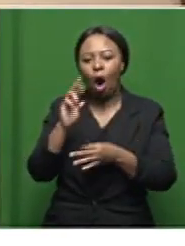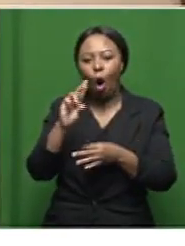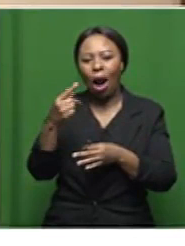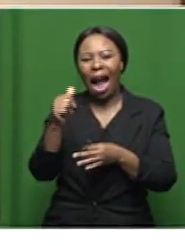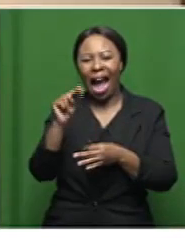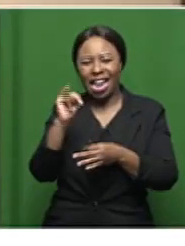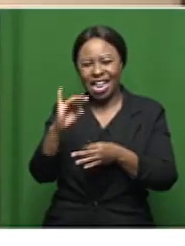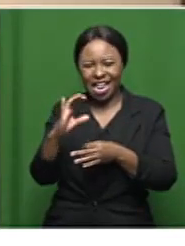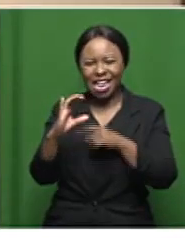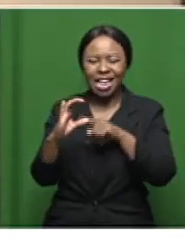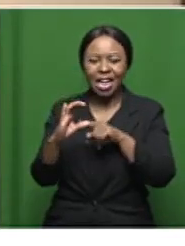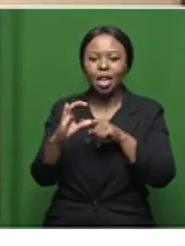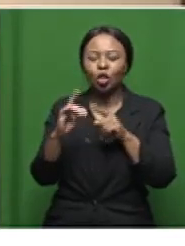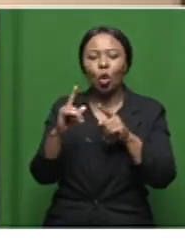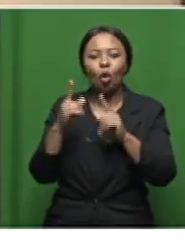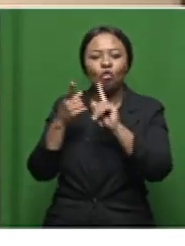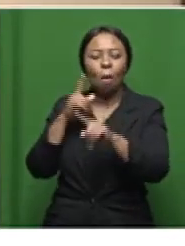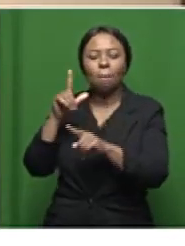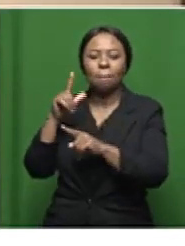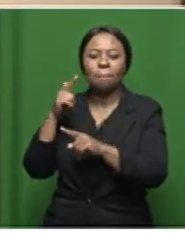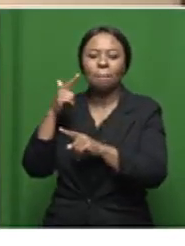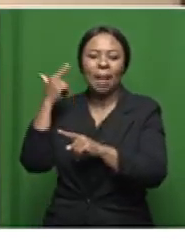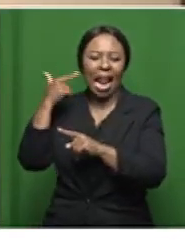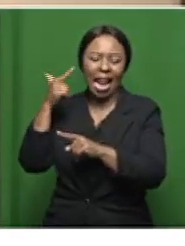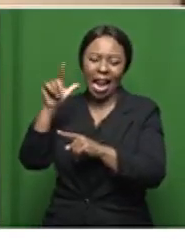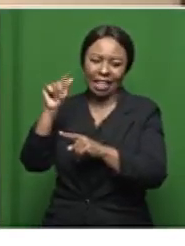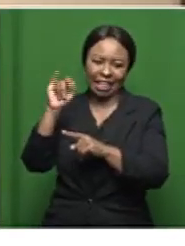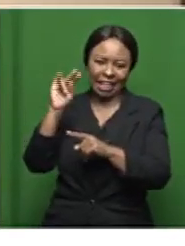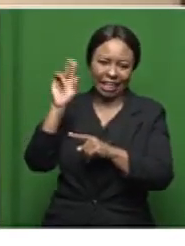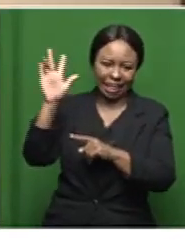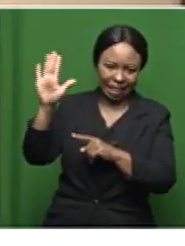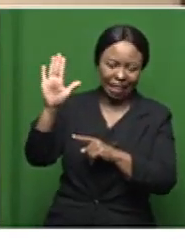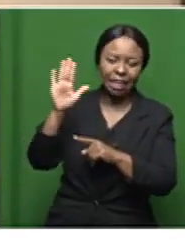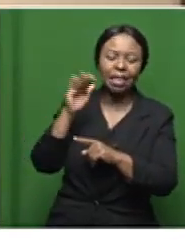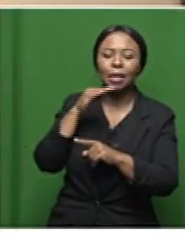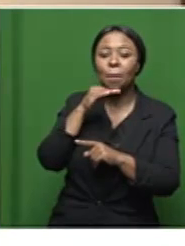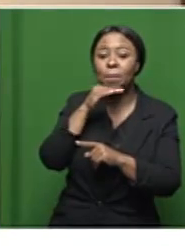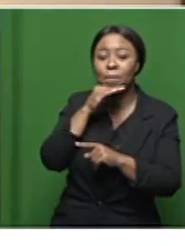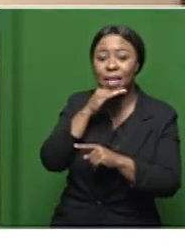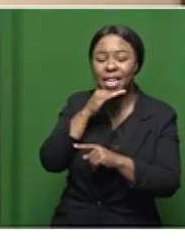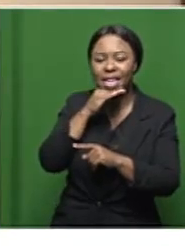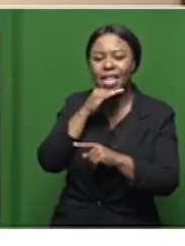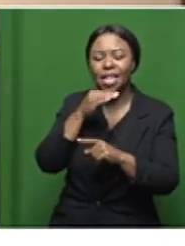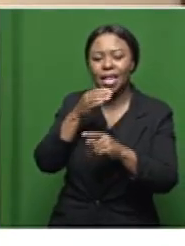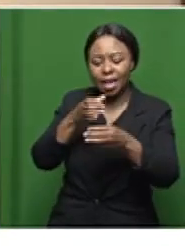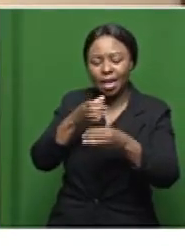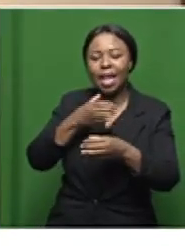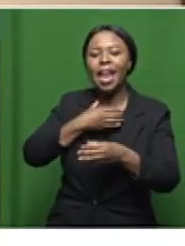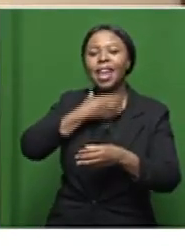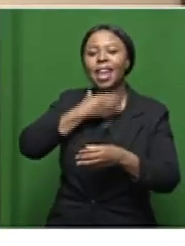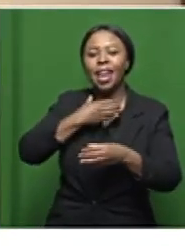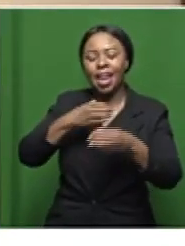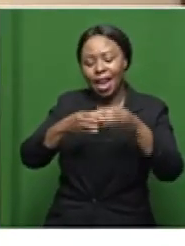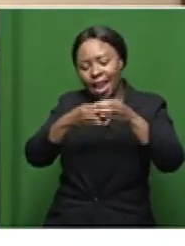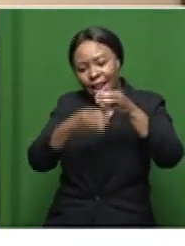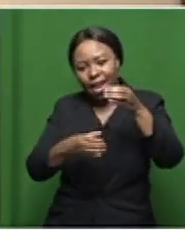term cervix actually is a Latin-derived word that actually means that it's the neck. So it's basically the